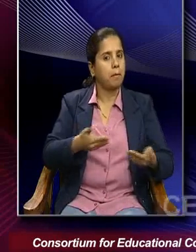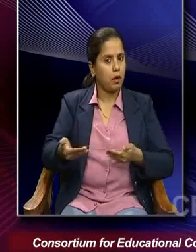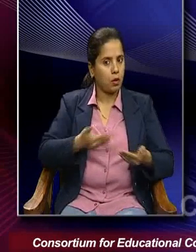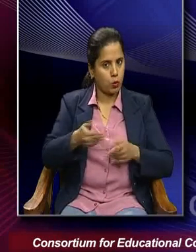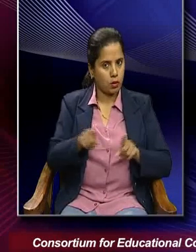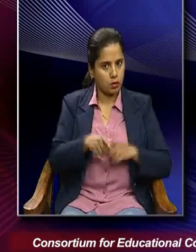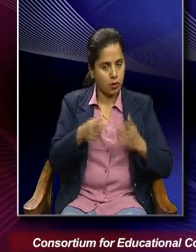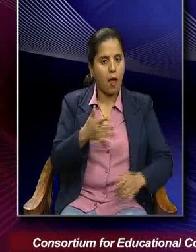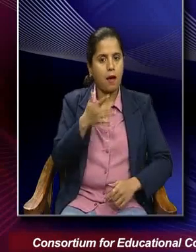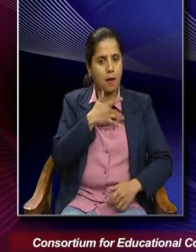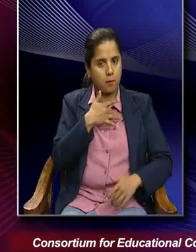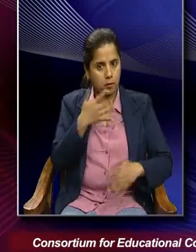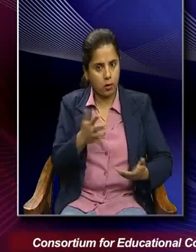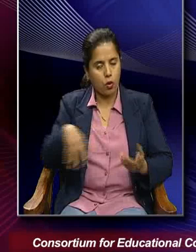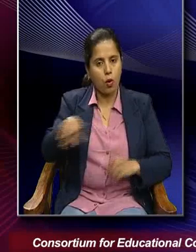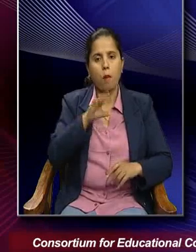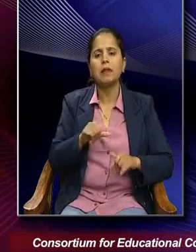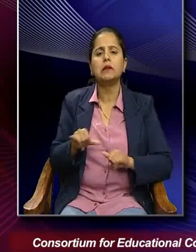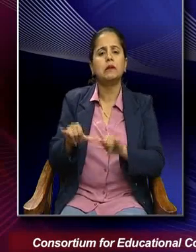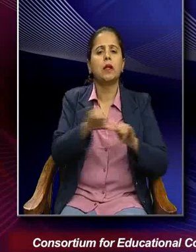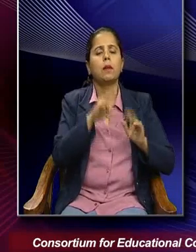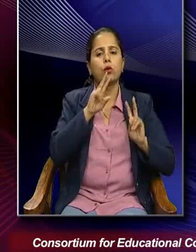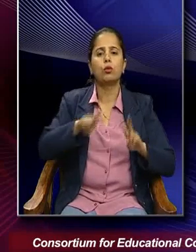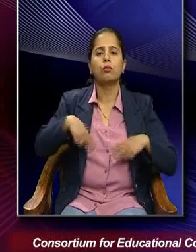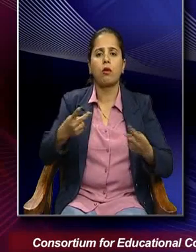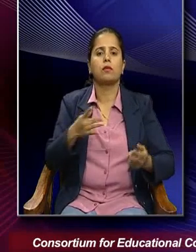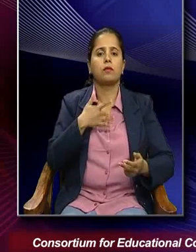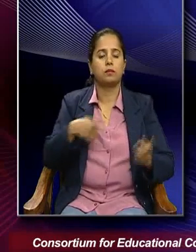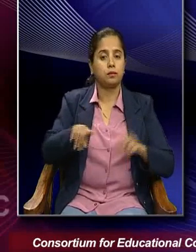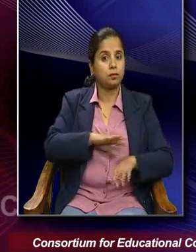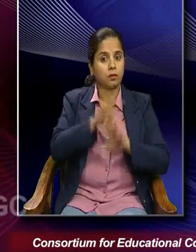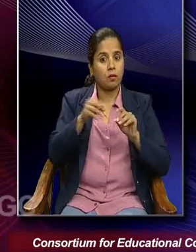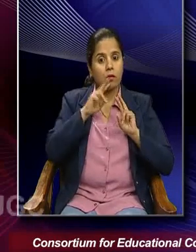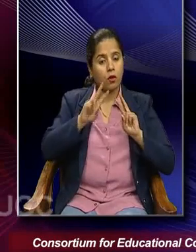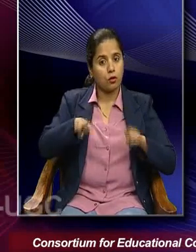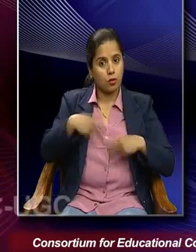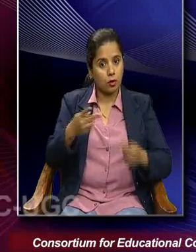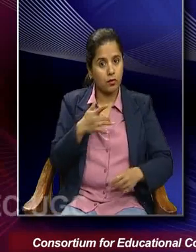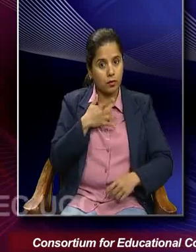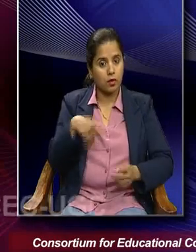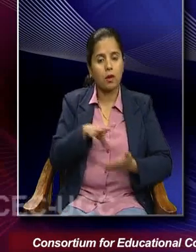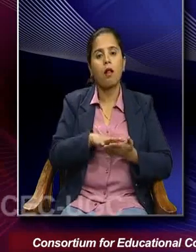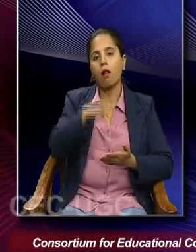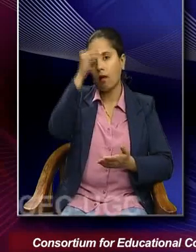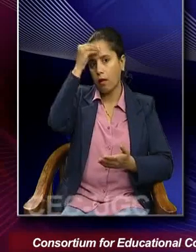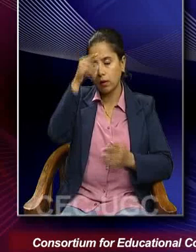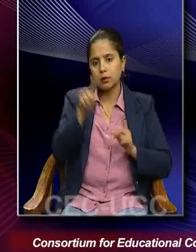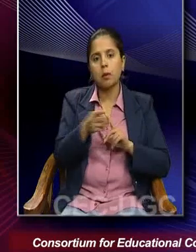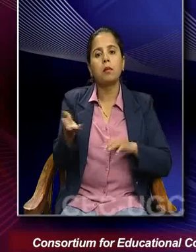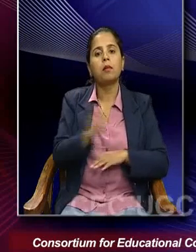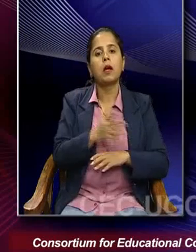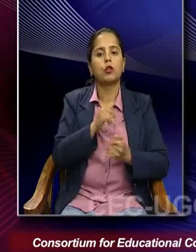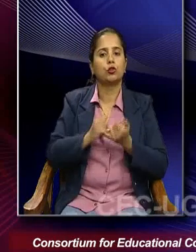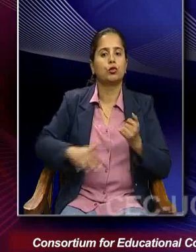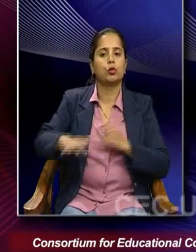we are children, and earlier in a later age as adult also we are socializing ourselves to